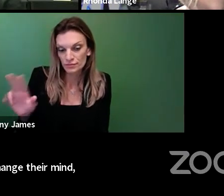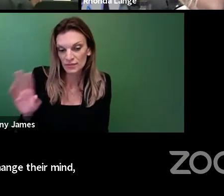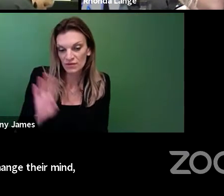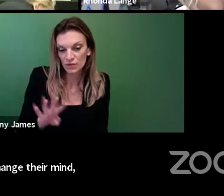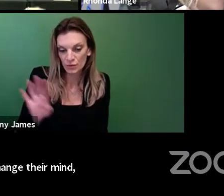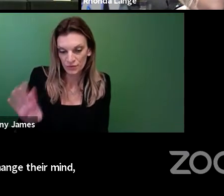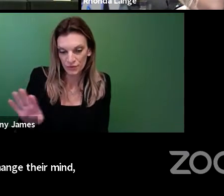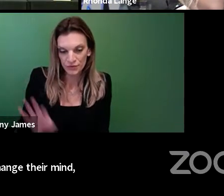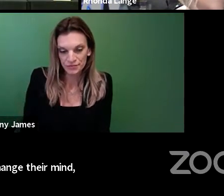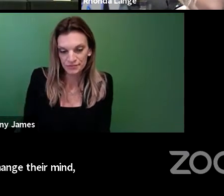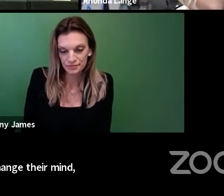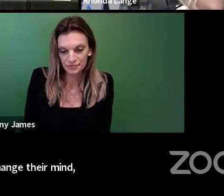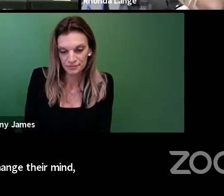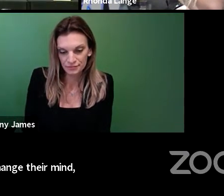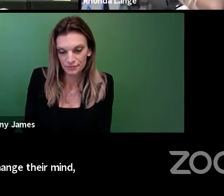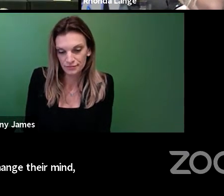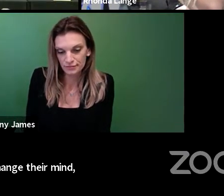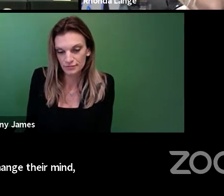44.